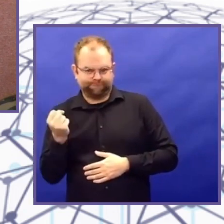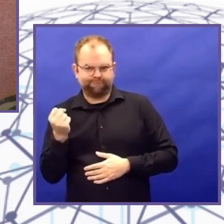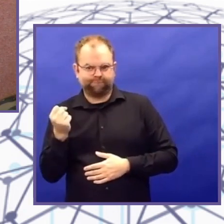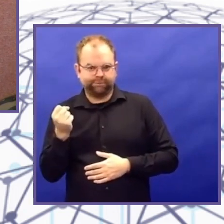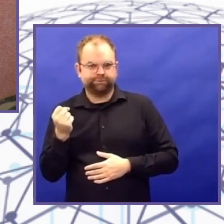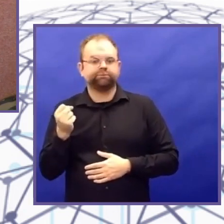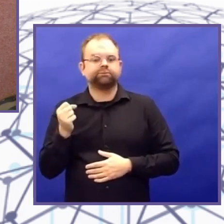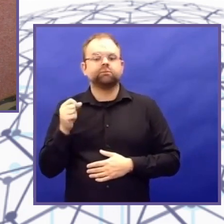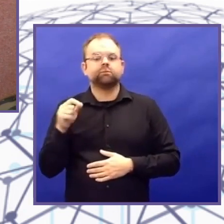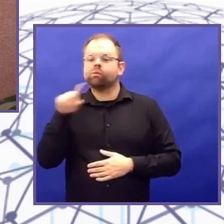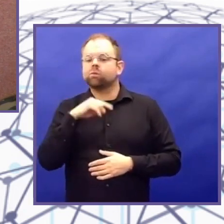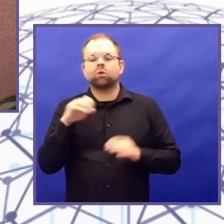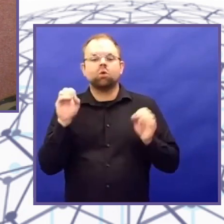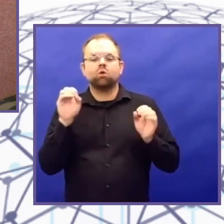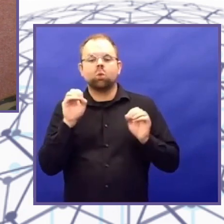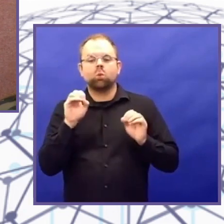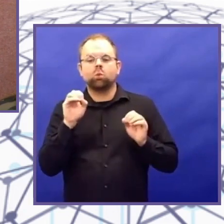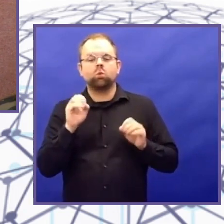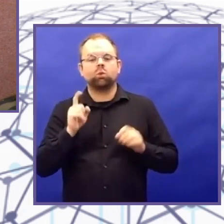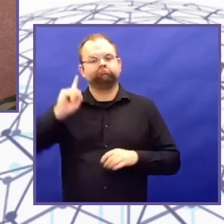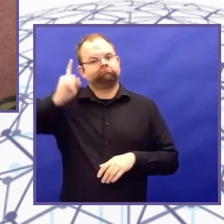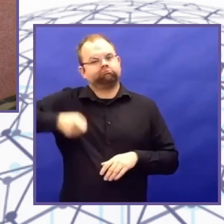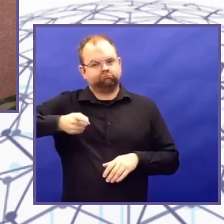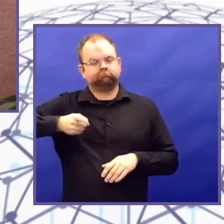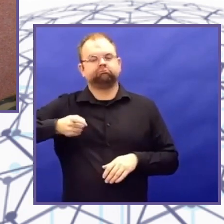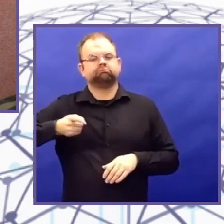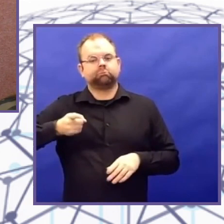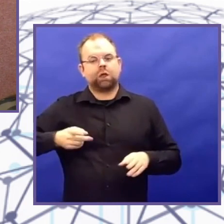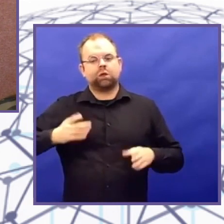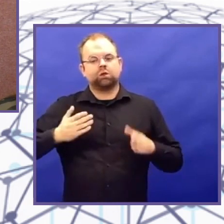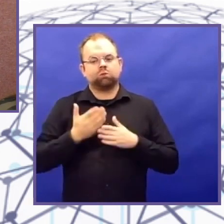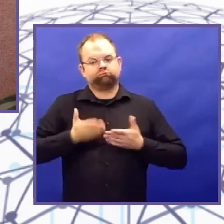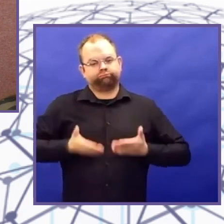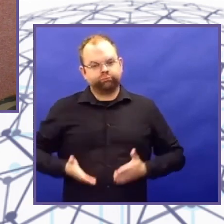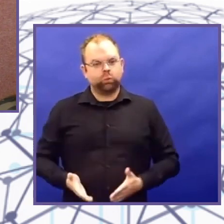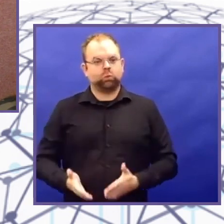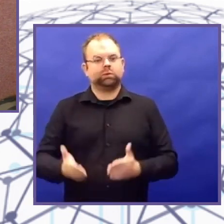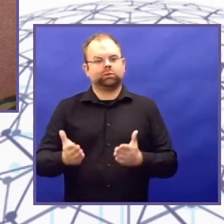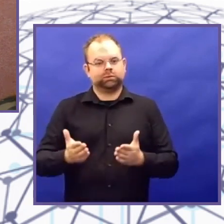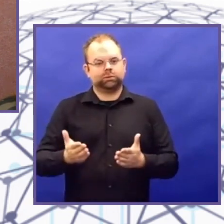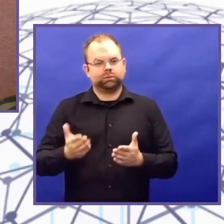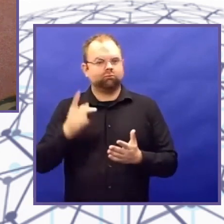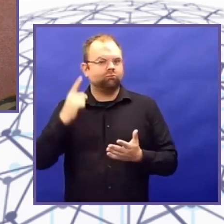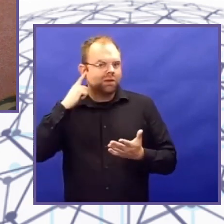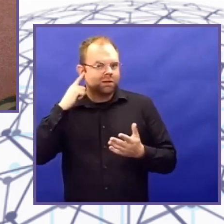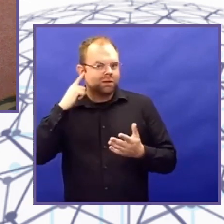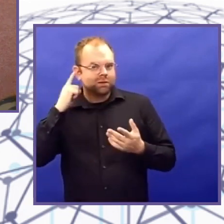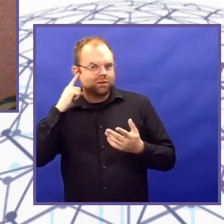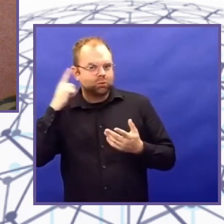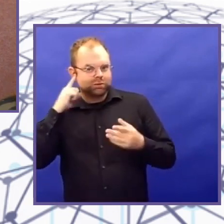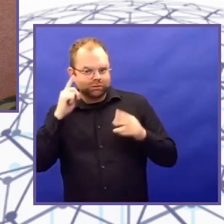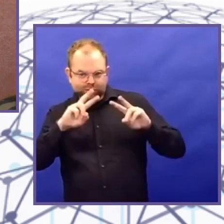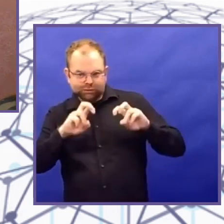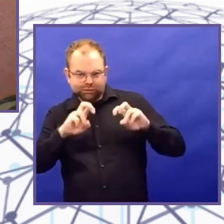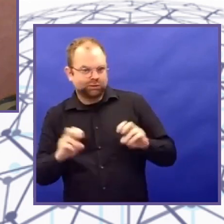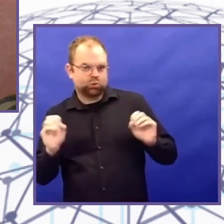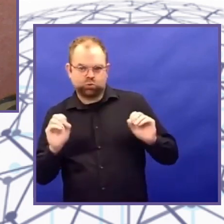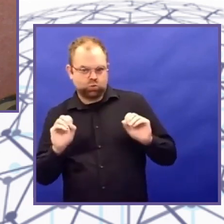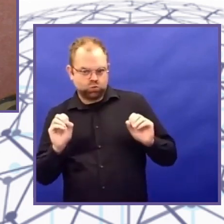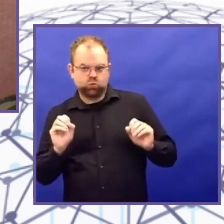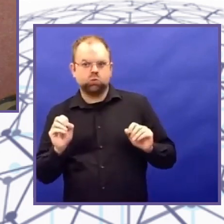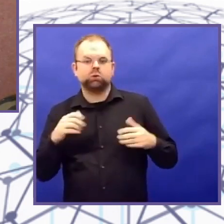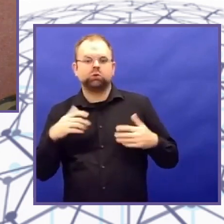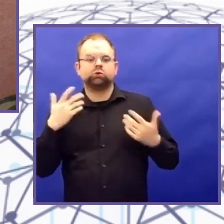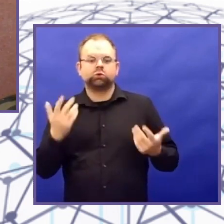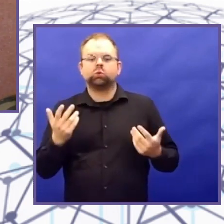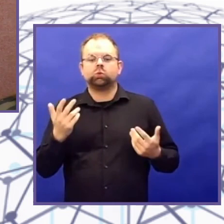and do not have access to hearing AT. So what really drives me to change this situation